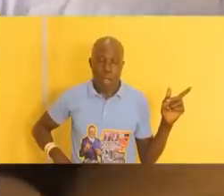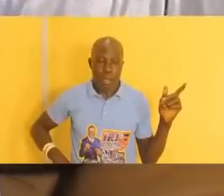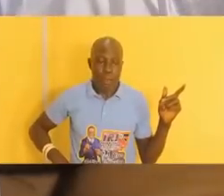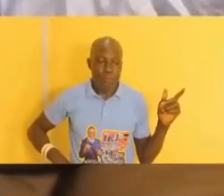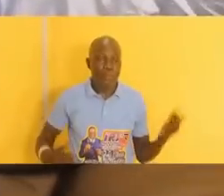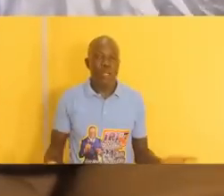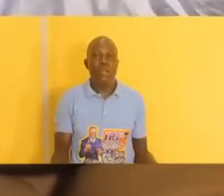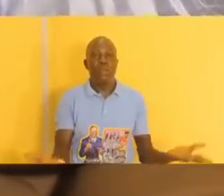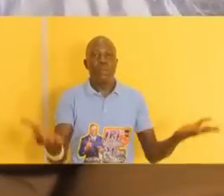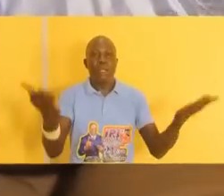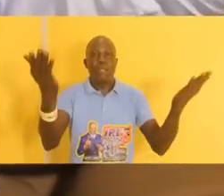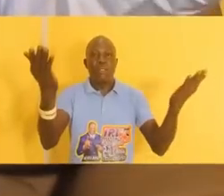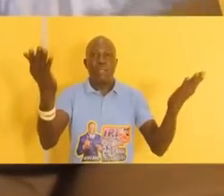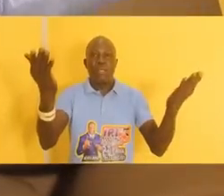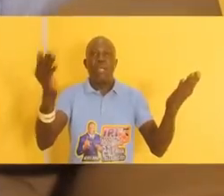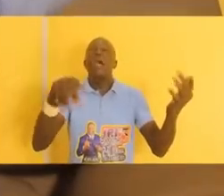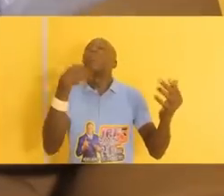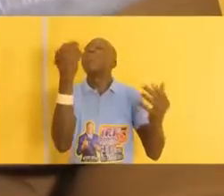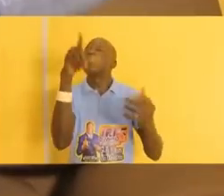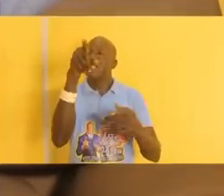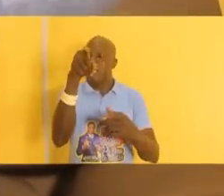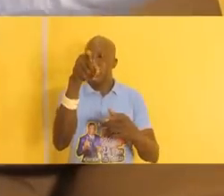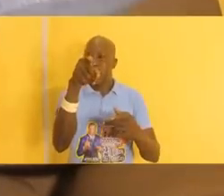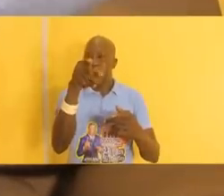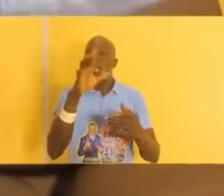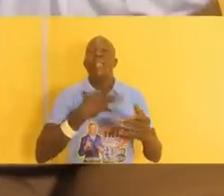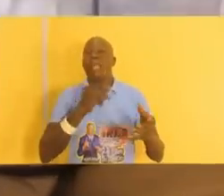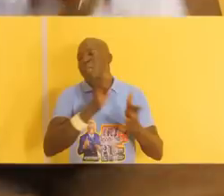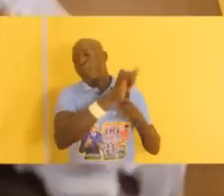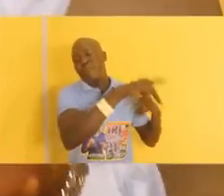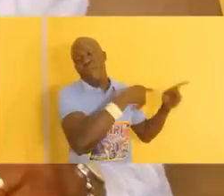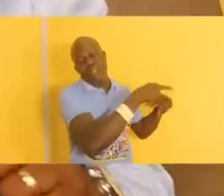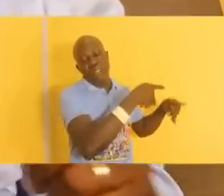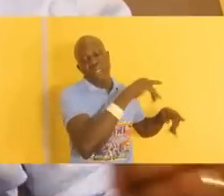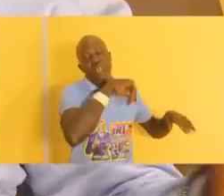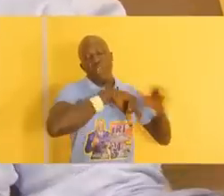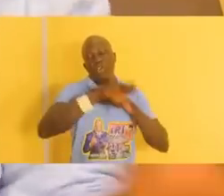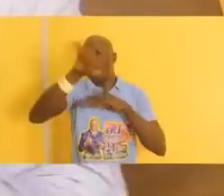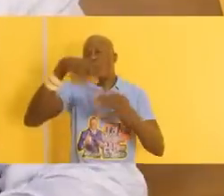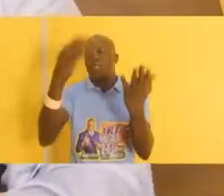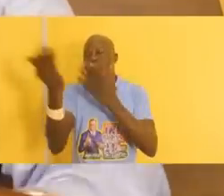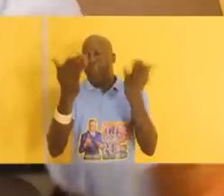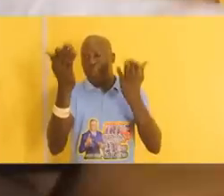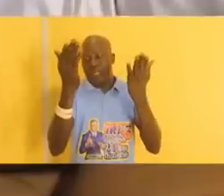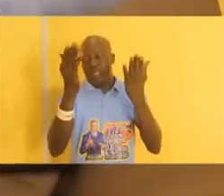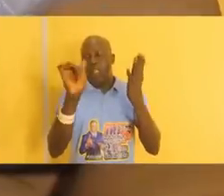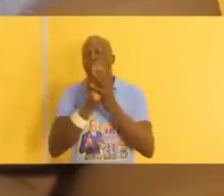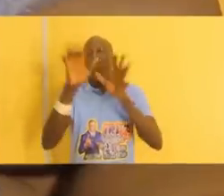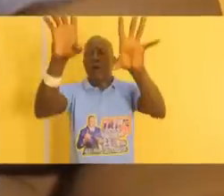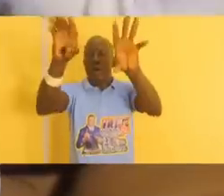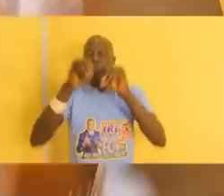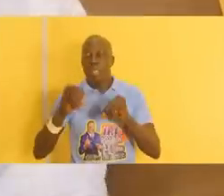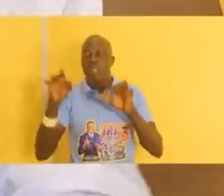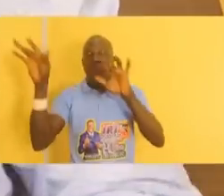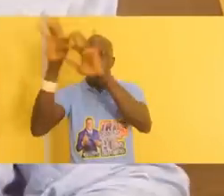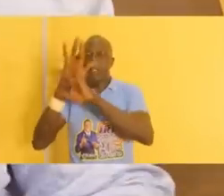name alone. Lift up your hands. I prophesy. As a prophet.